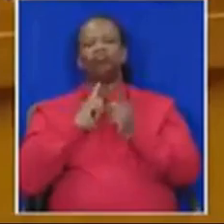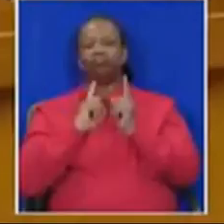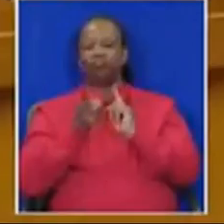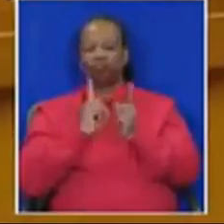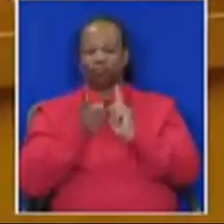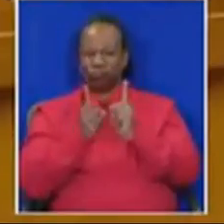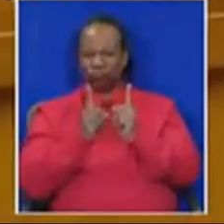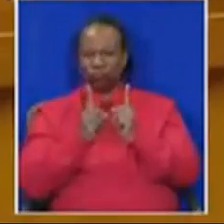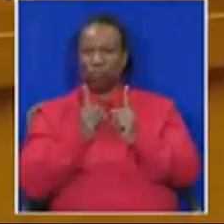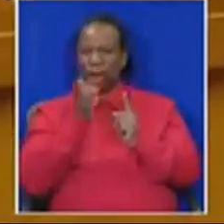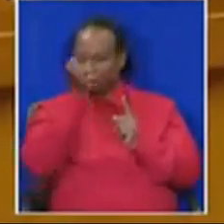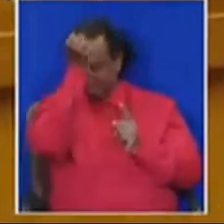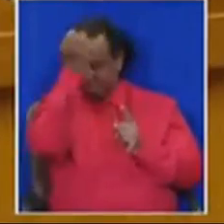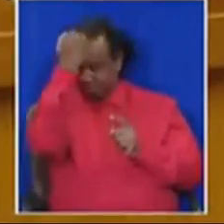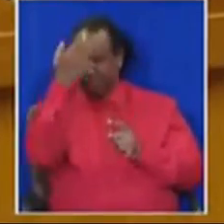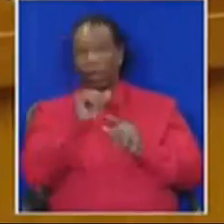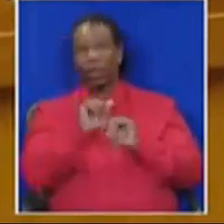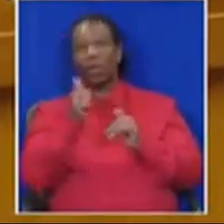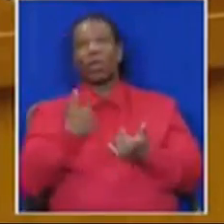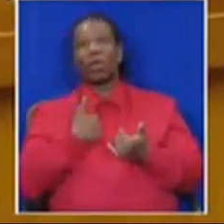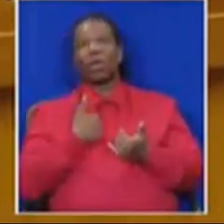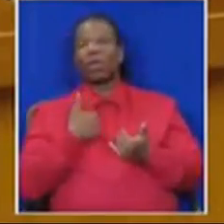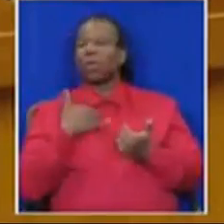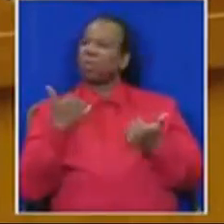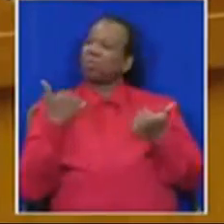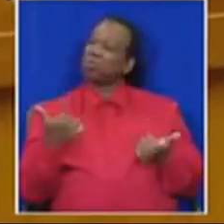and we exchanged wonderful pleasantries,